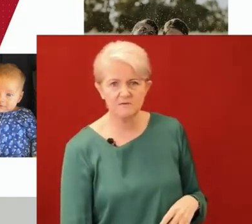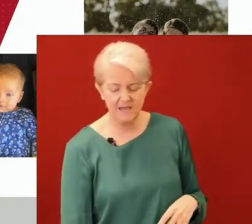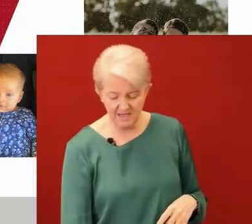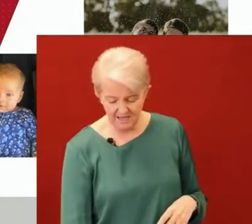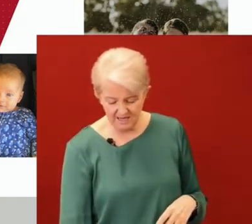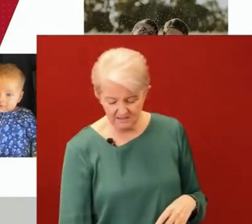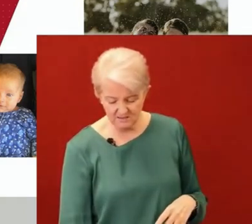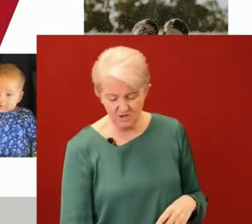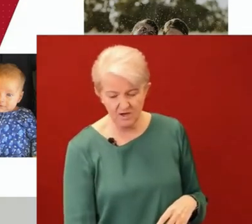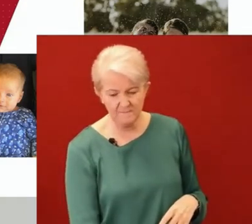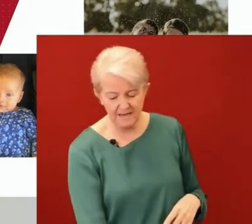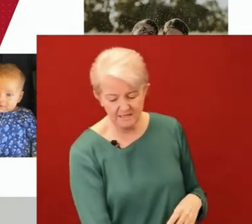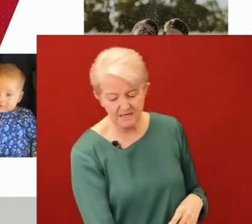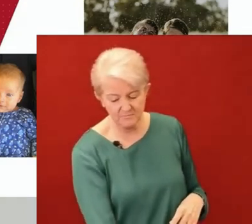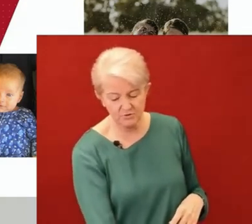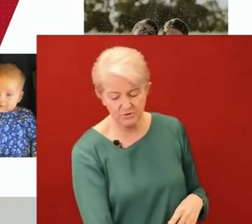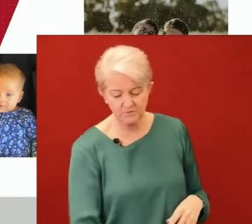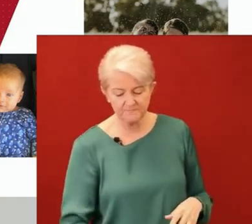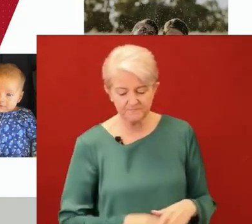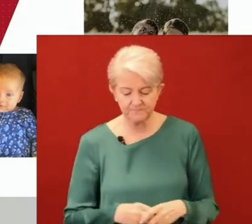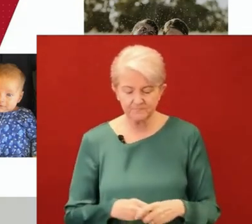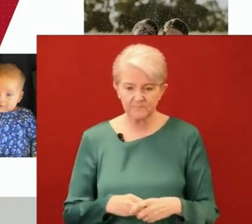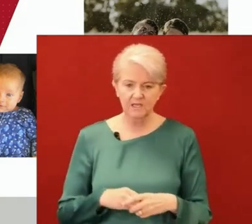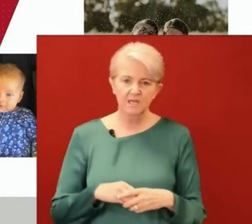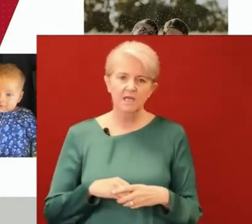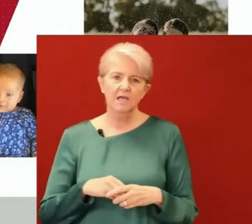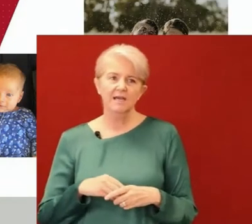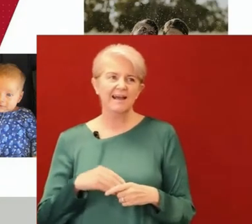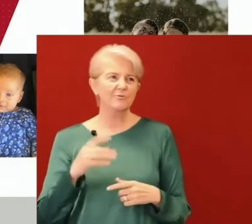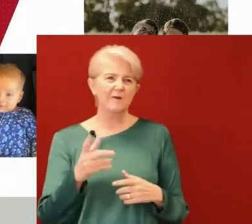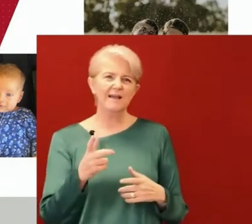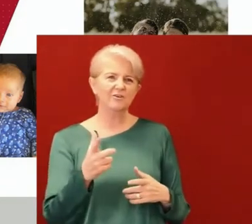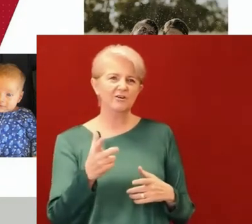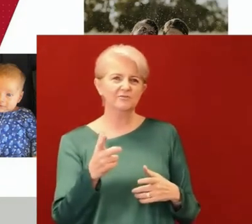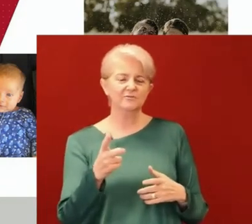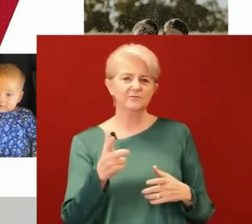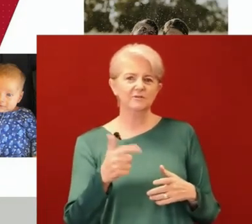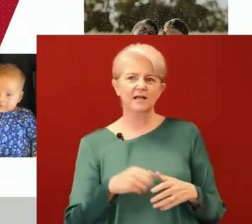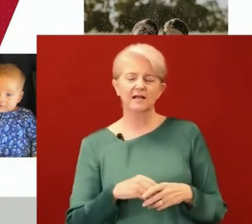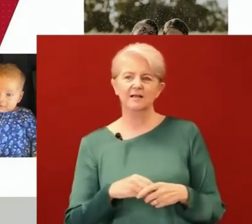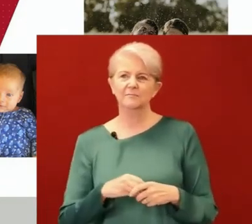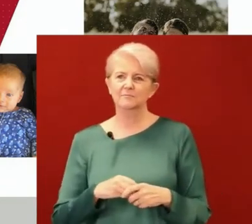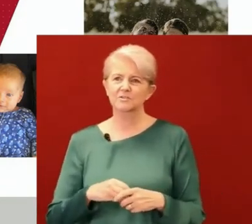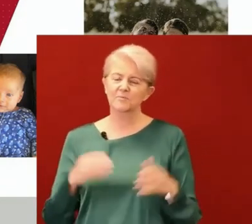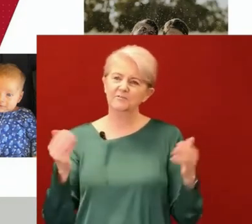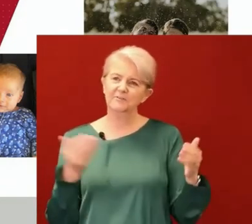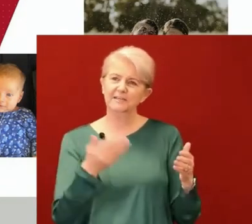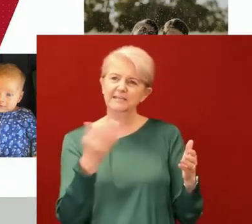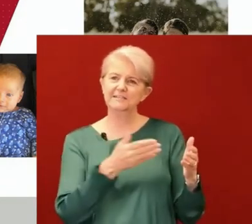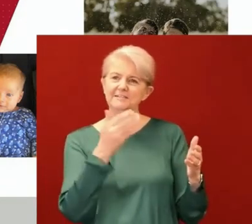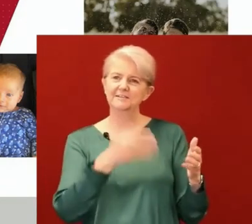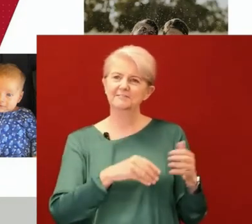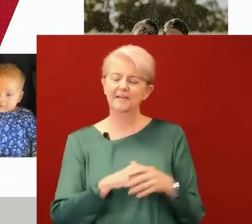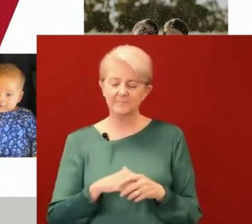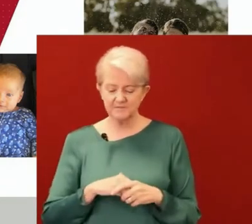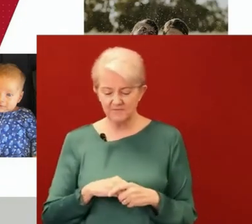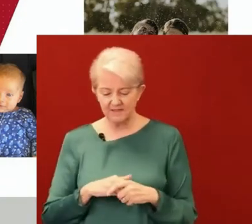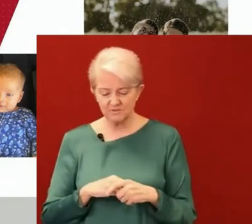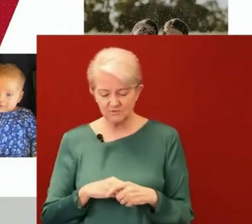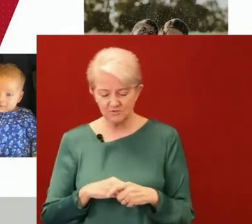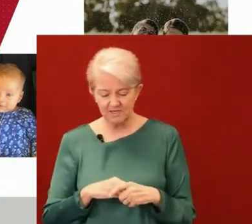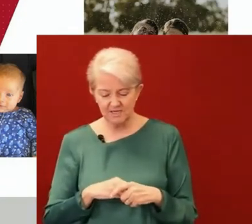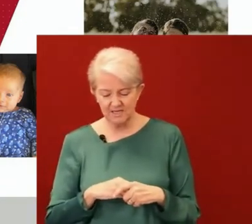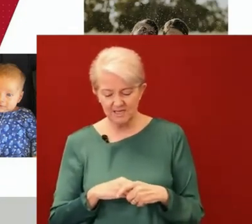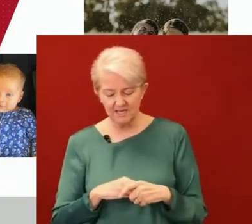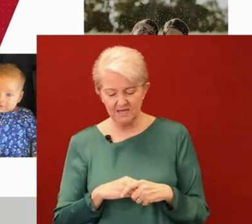dream and I made it come true. Now, I'll round off just by filling in the gaps of